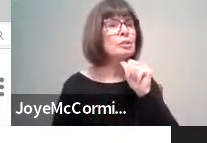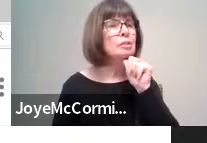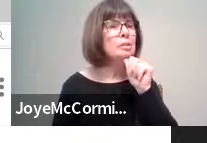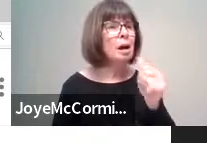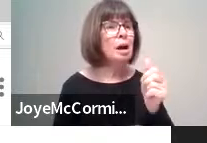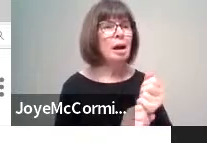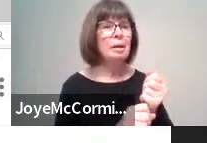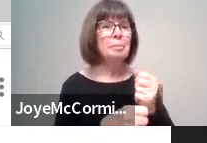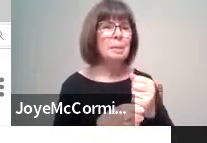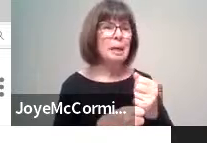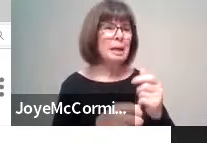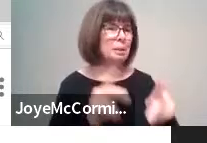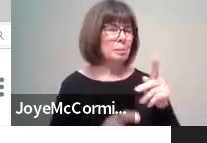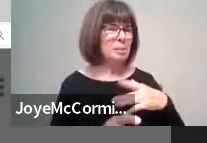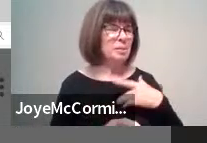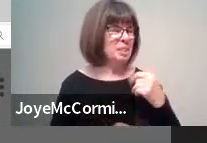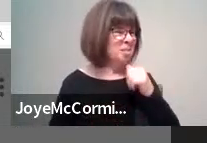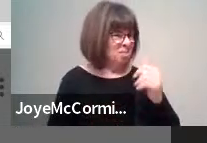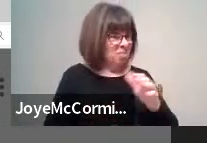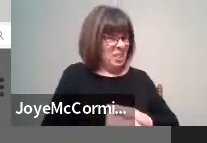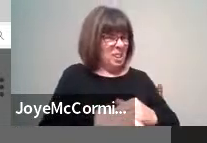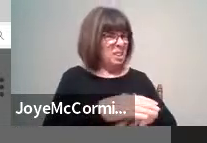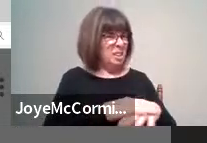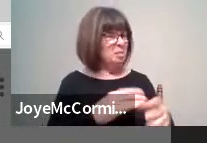feel uncomfortable.